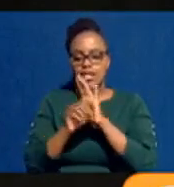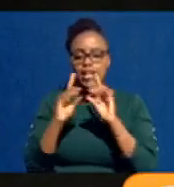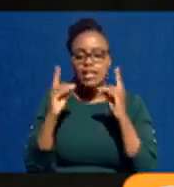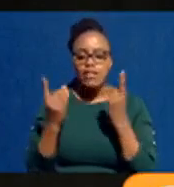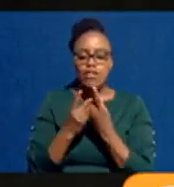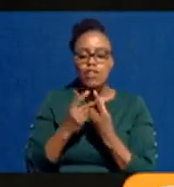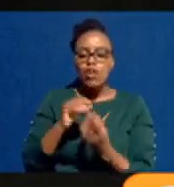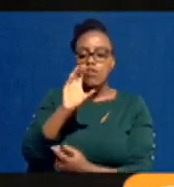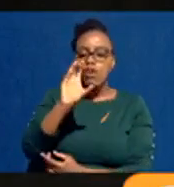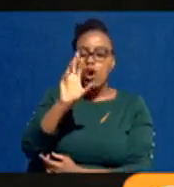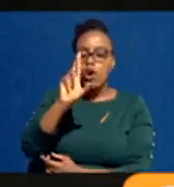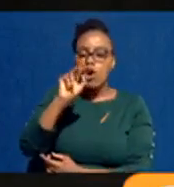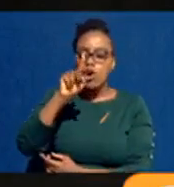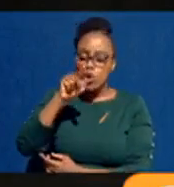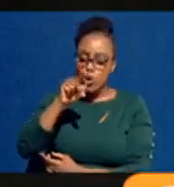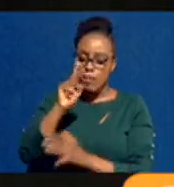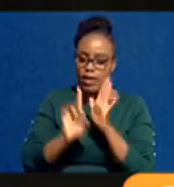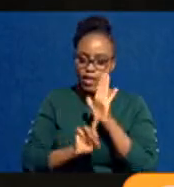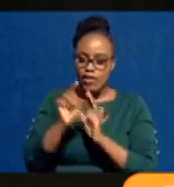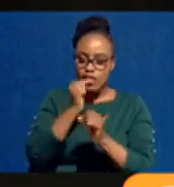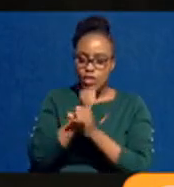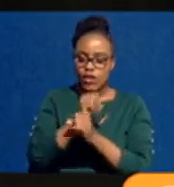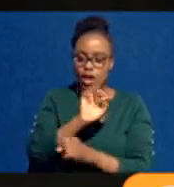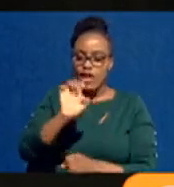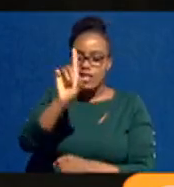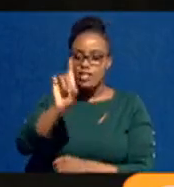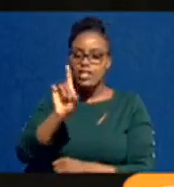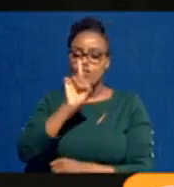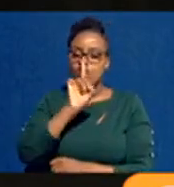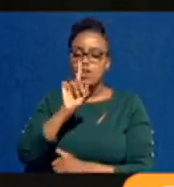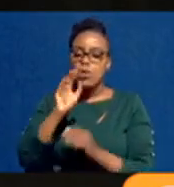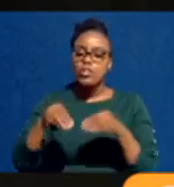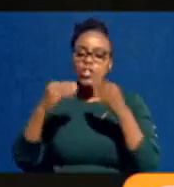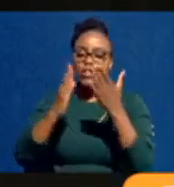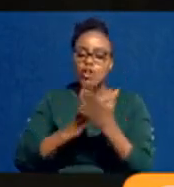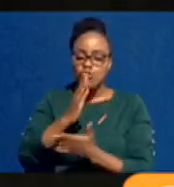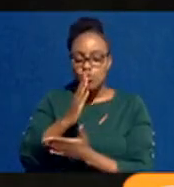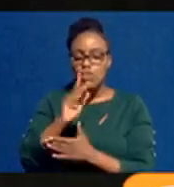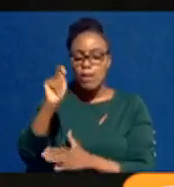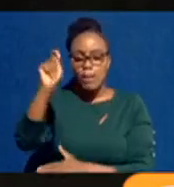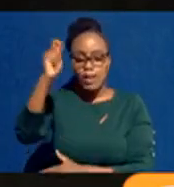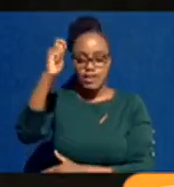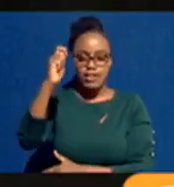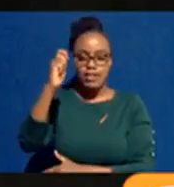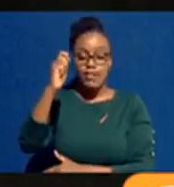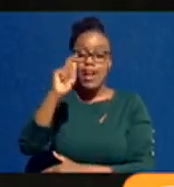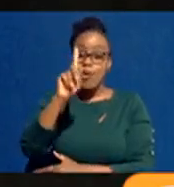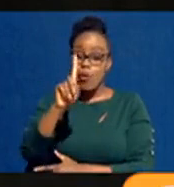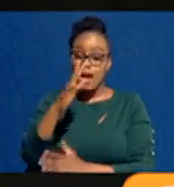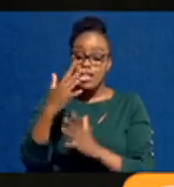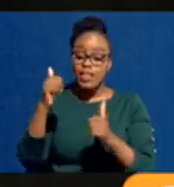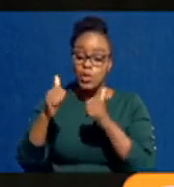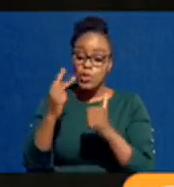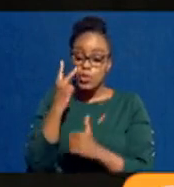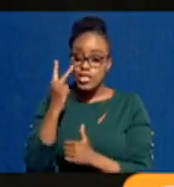Crop Development. This has been done through the executive order that was issued by His Excellency the President. One thing that we